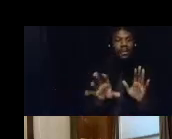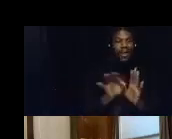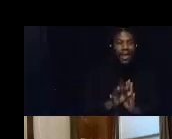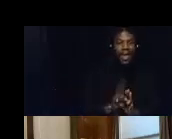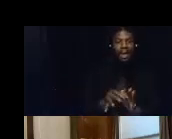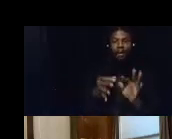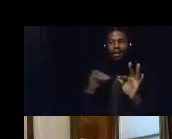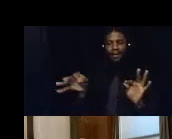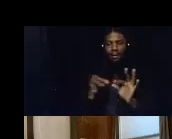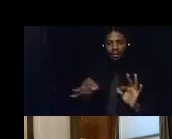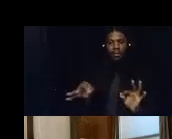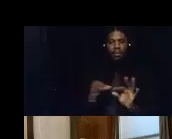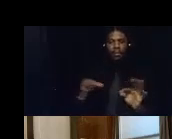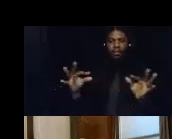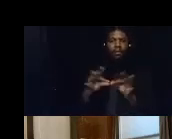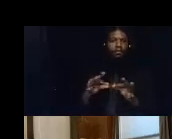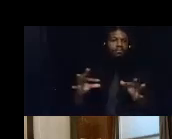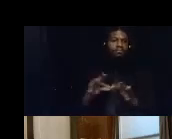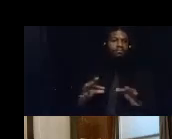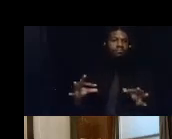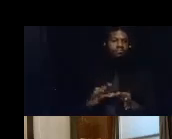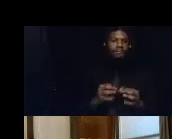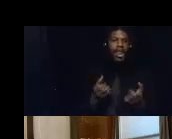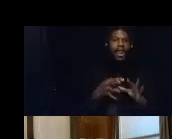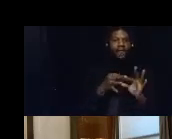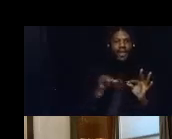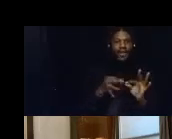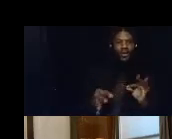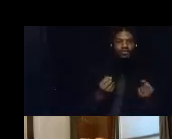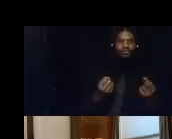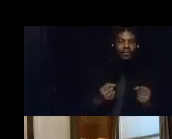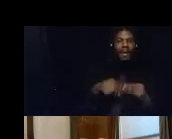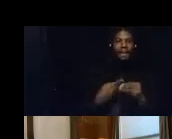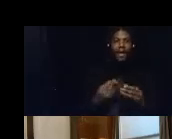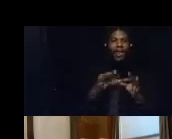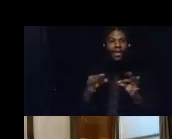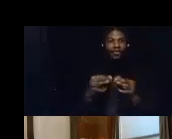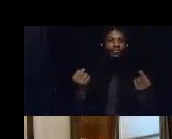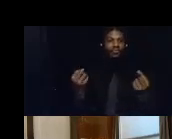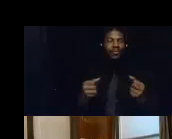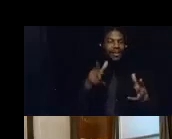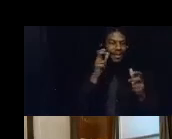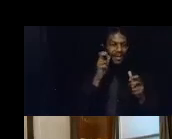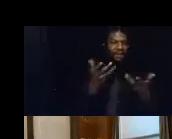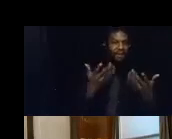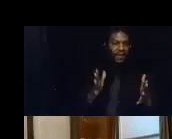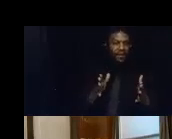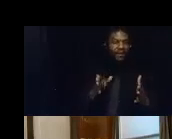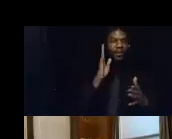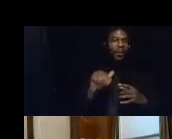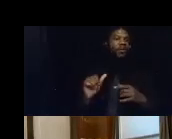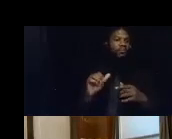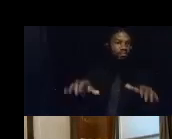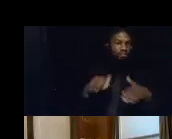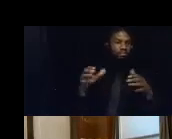that's a lot of language about language. Let's listen, and then we'll do our exercise. Let's